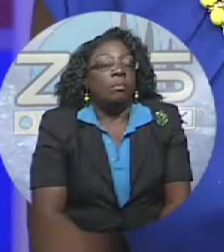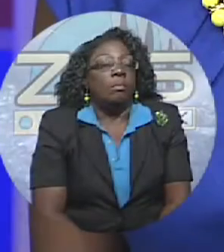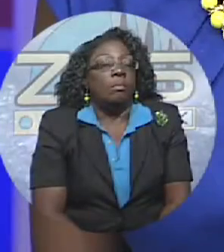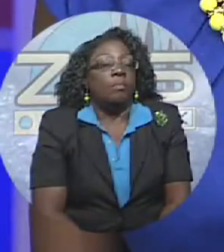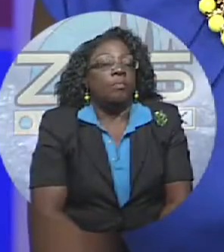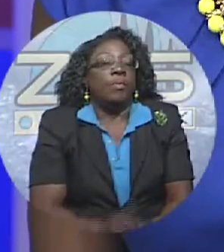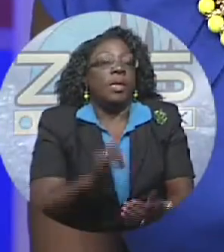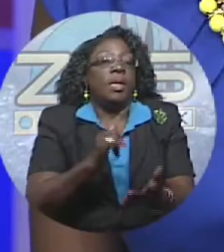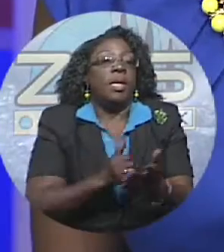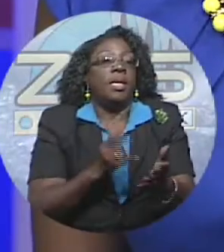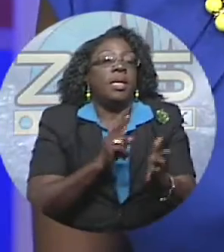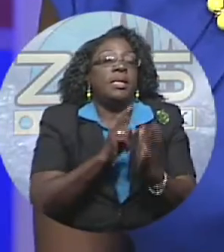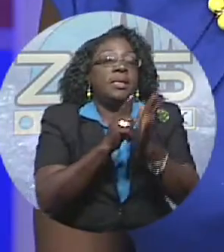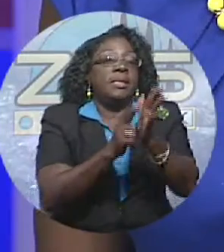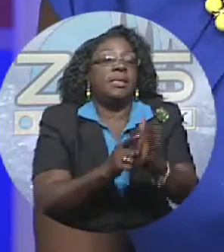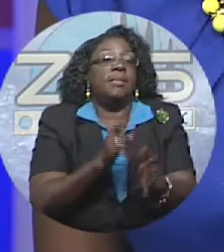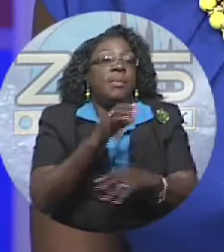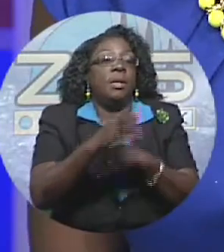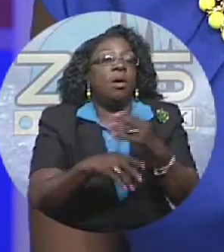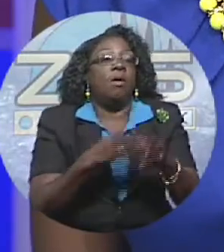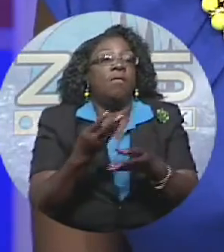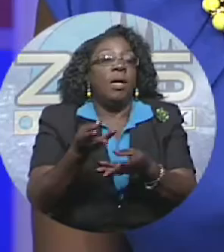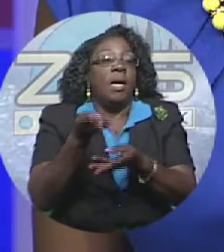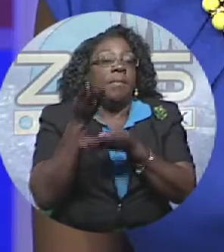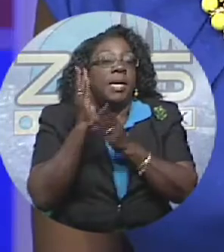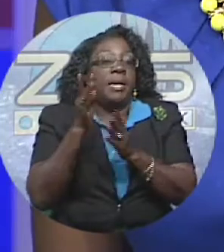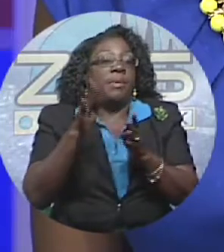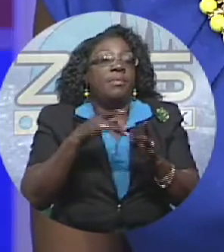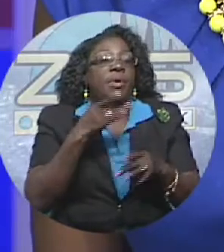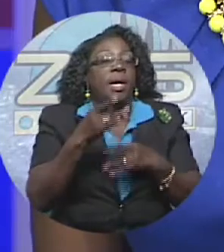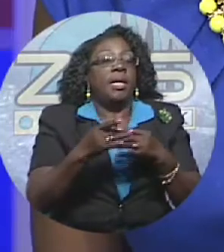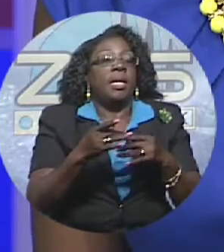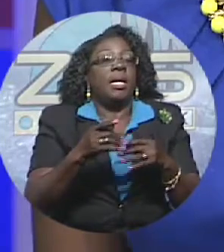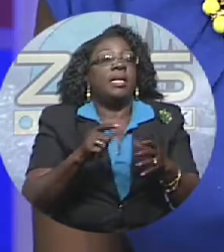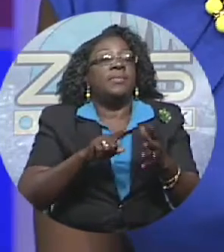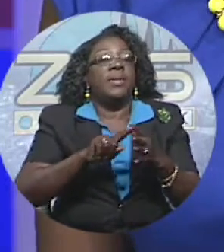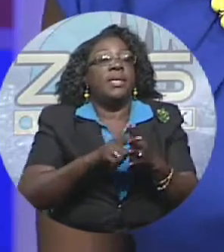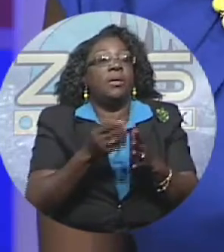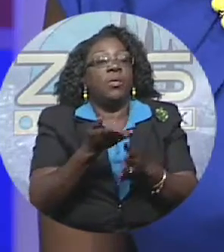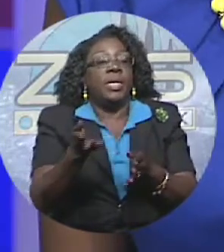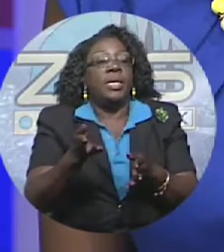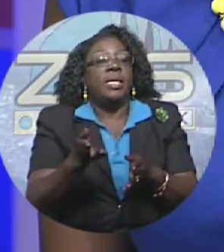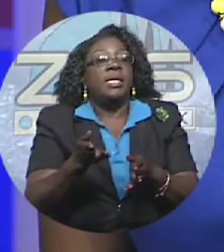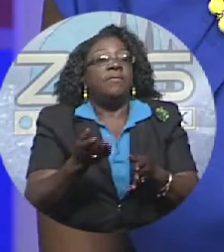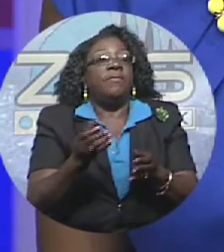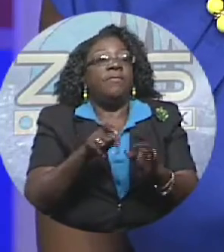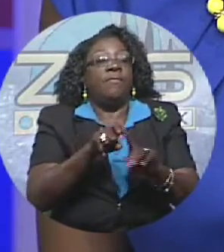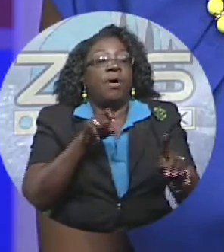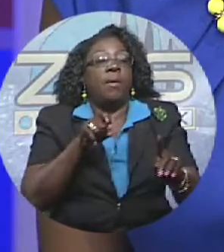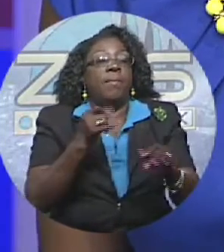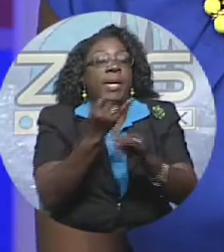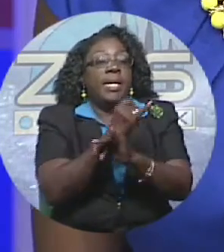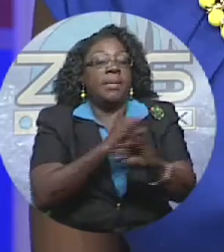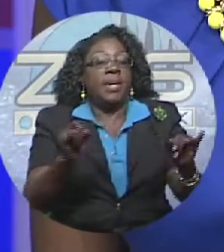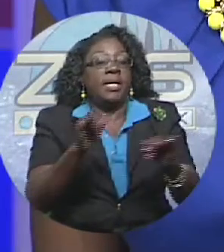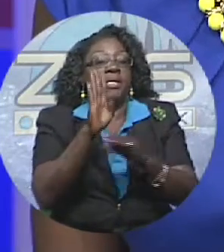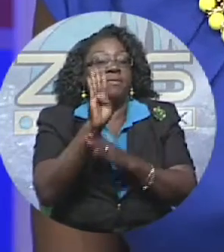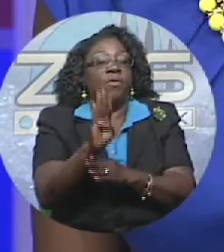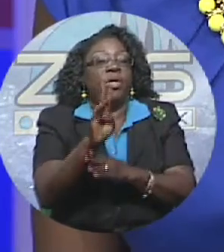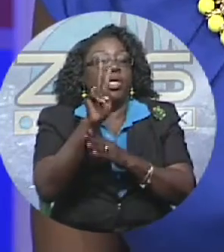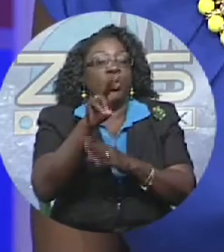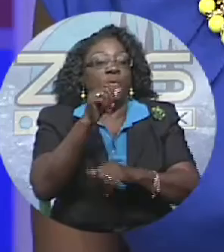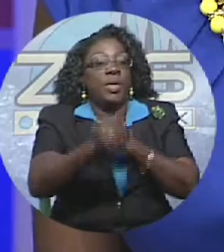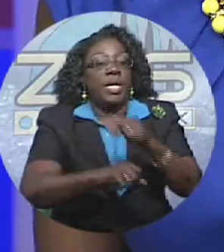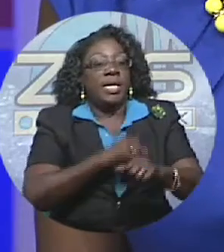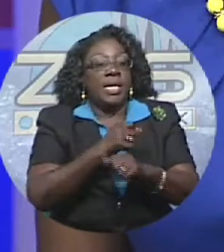It is a symbol of Bahamian sovereignty and has been that way since the Bahamas became an independent nation 42 years ago. Whether